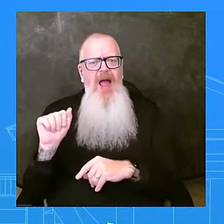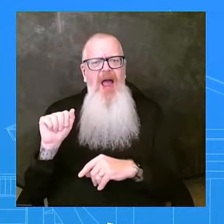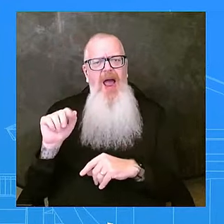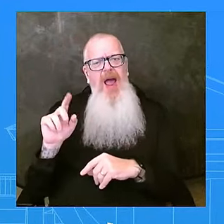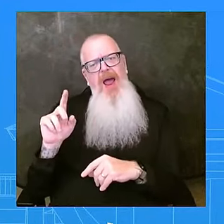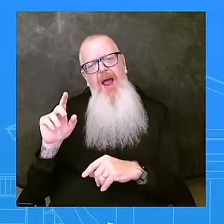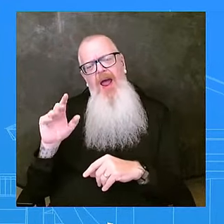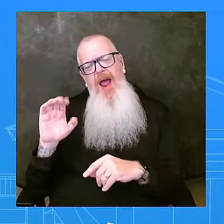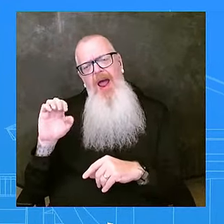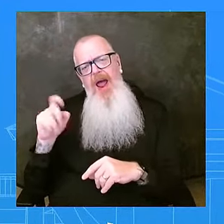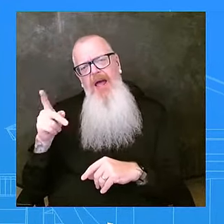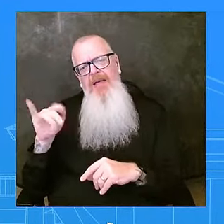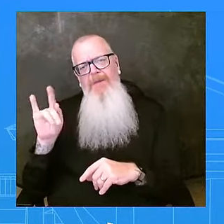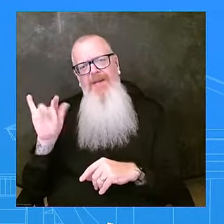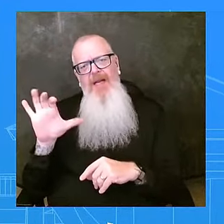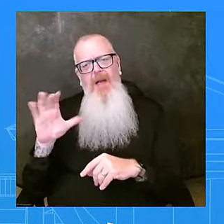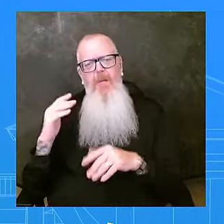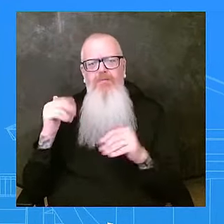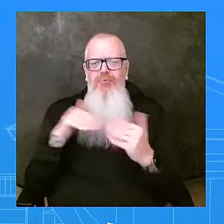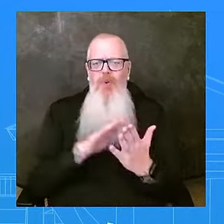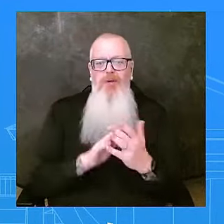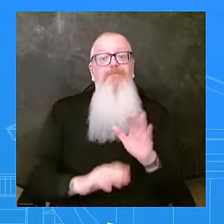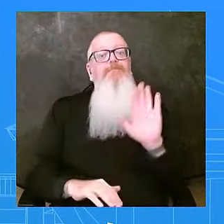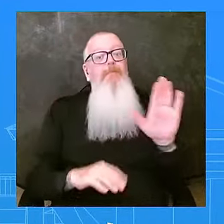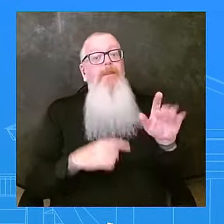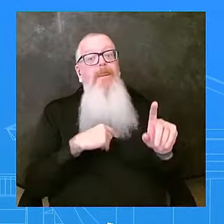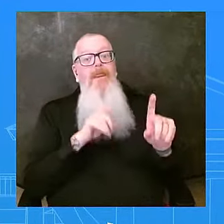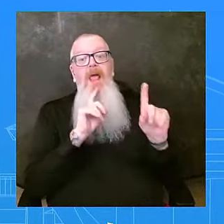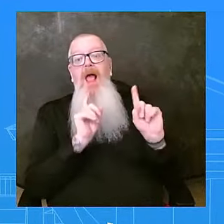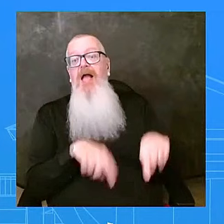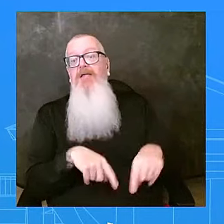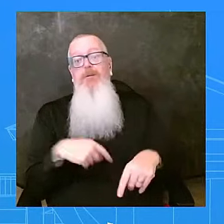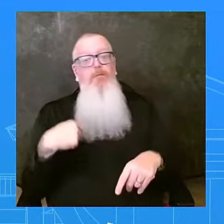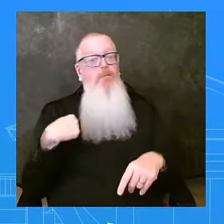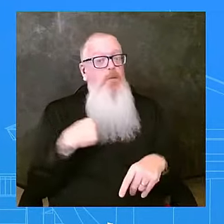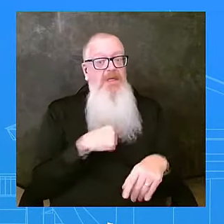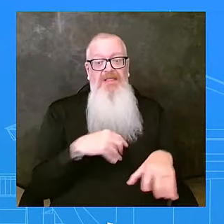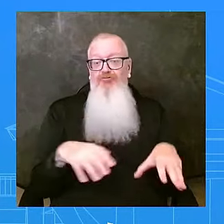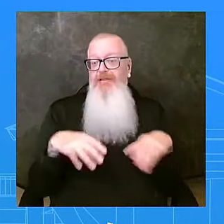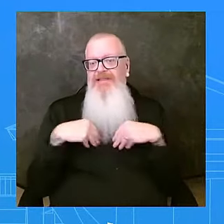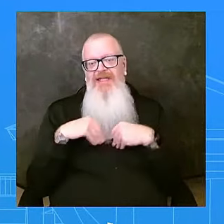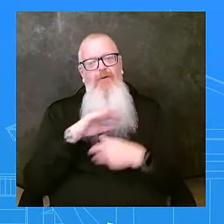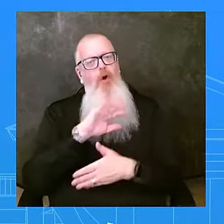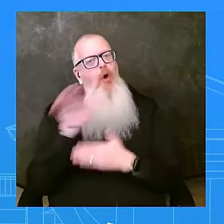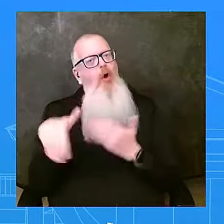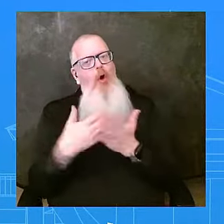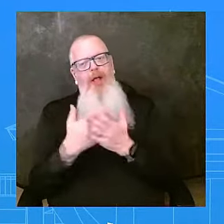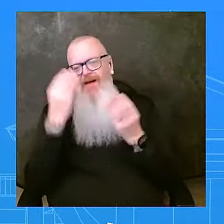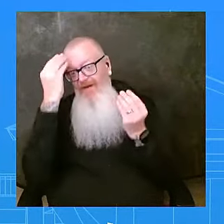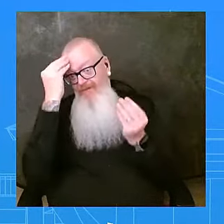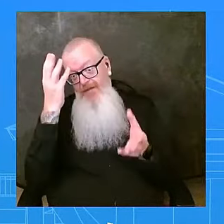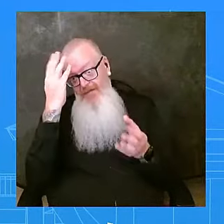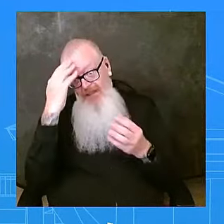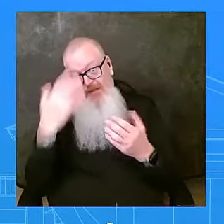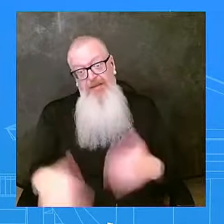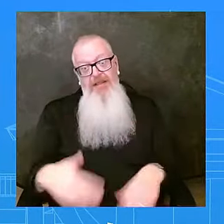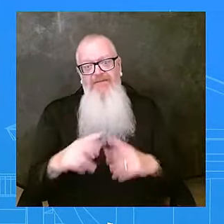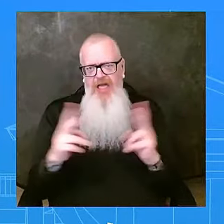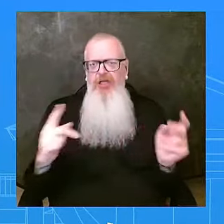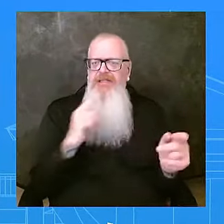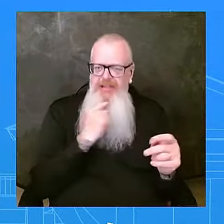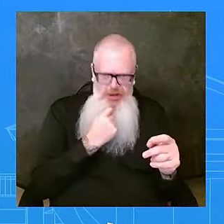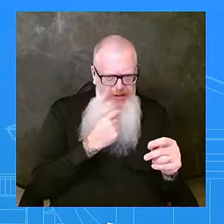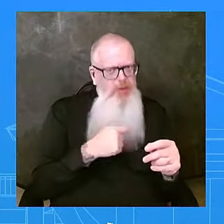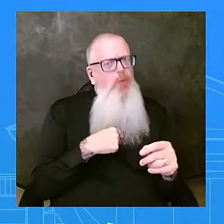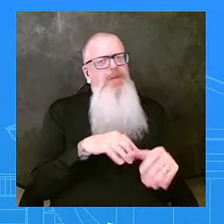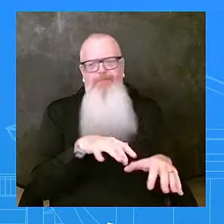outbreak. So look, we take all of this very, very seriously. So what we're going to continue to do is continue to monitor